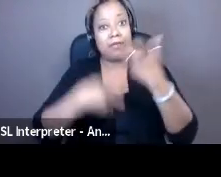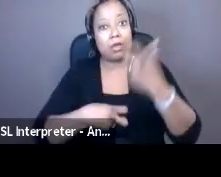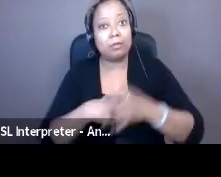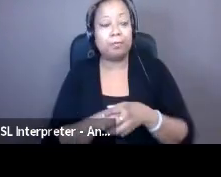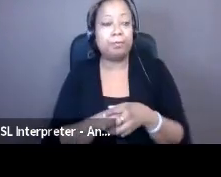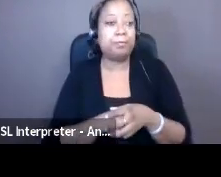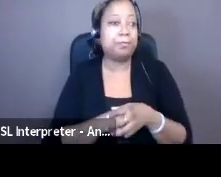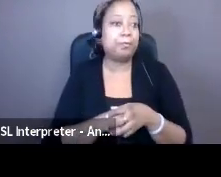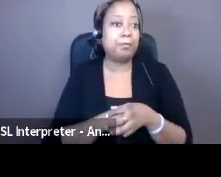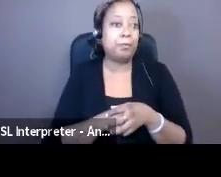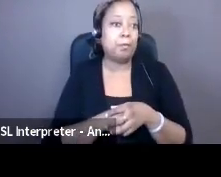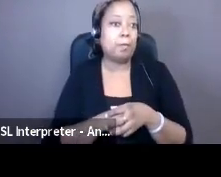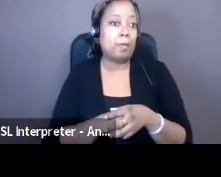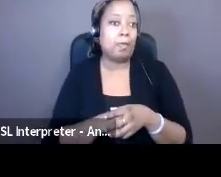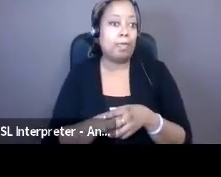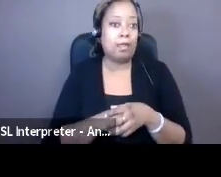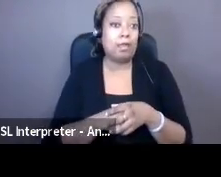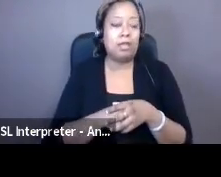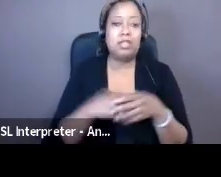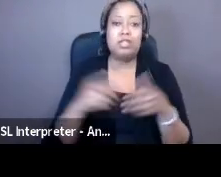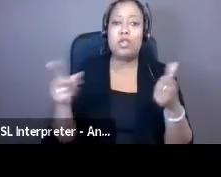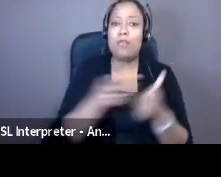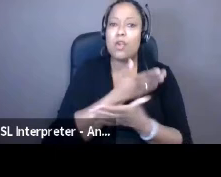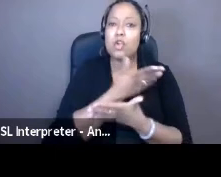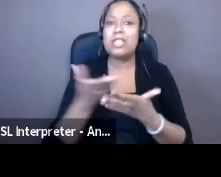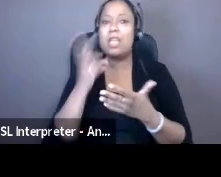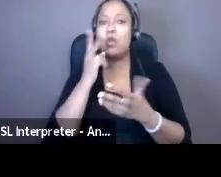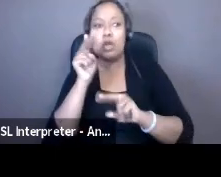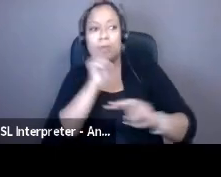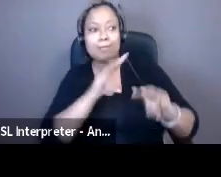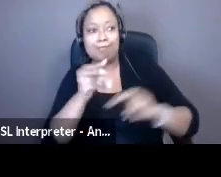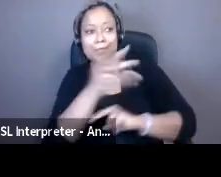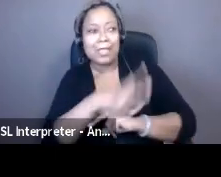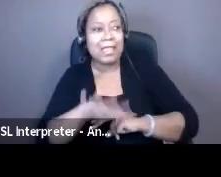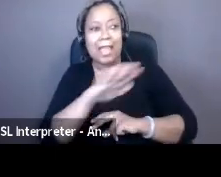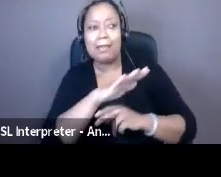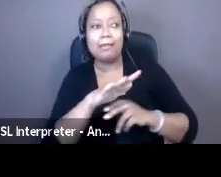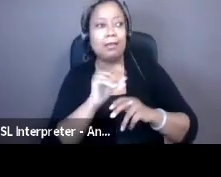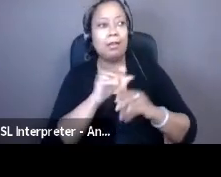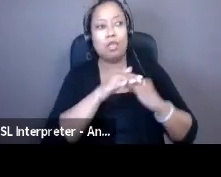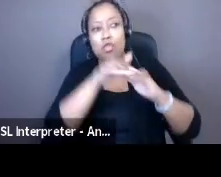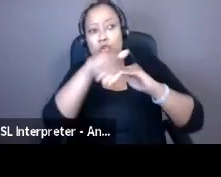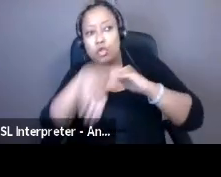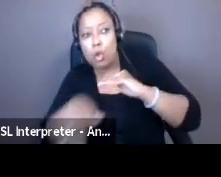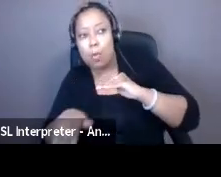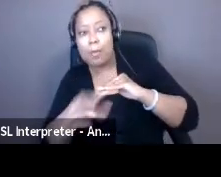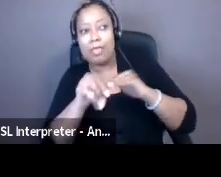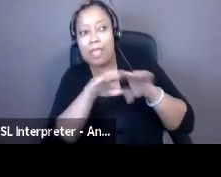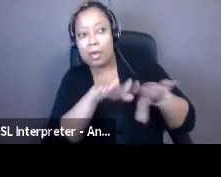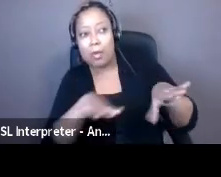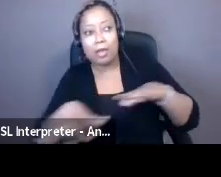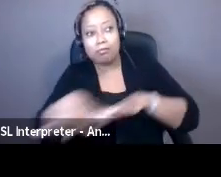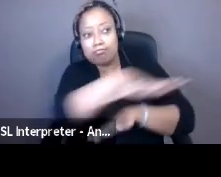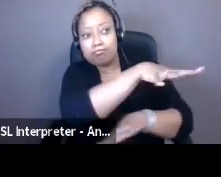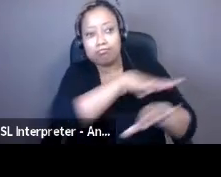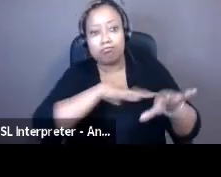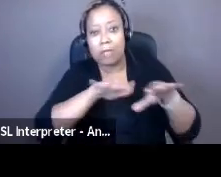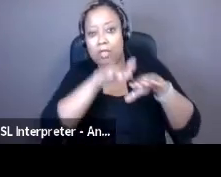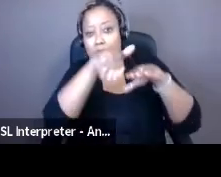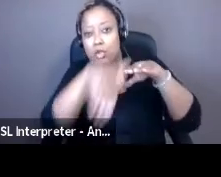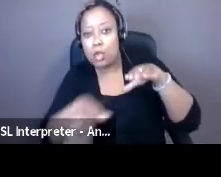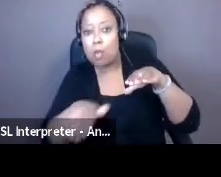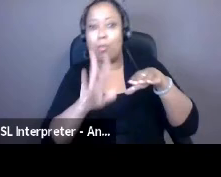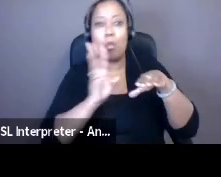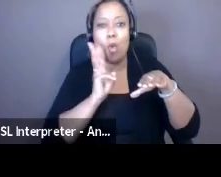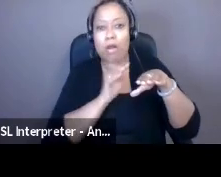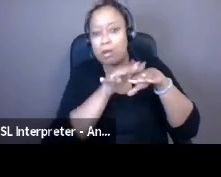just assess the topography limitations. What is the slope of the ground around your home, and how can you